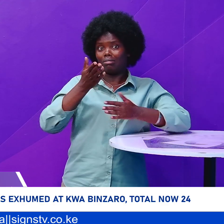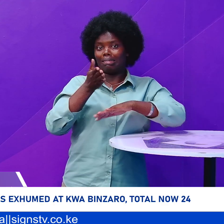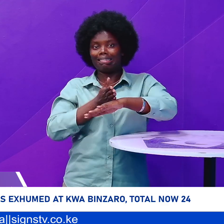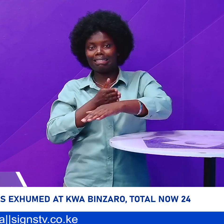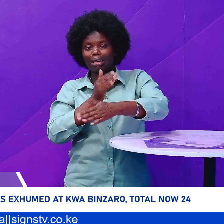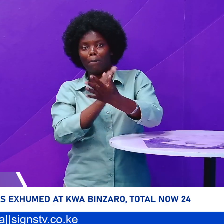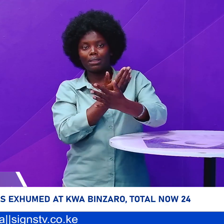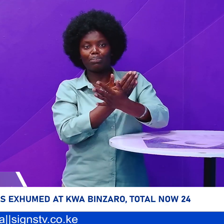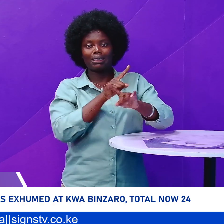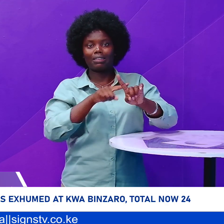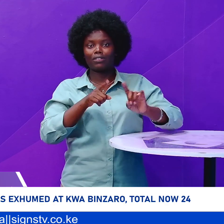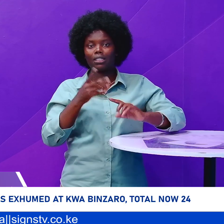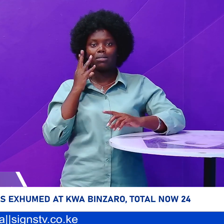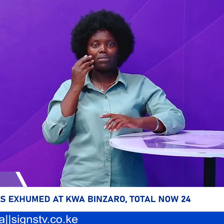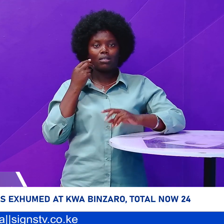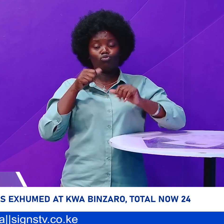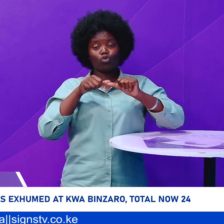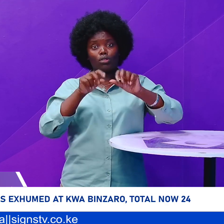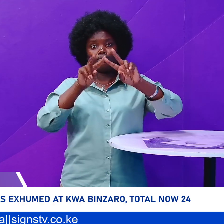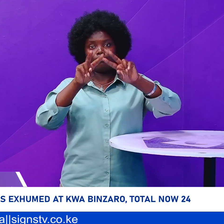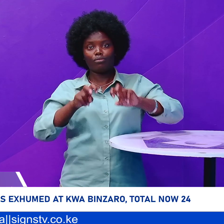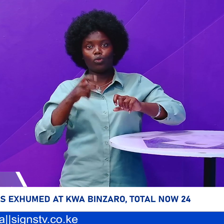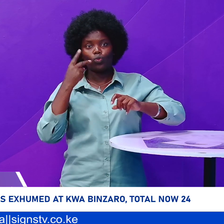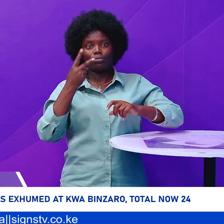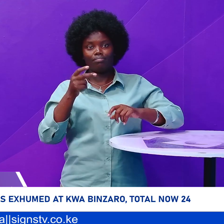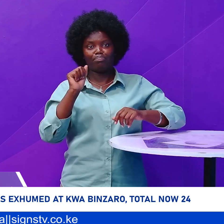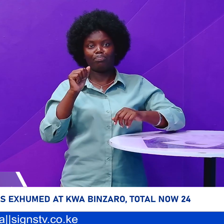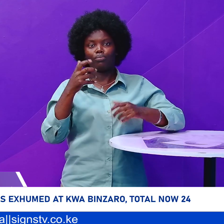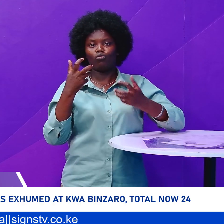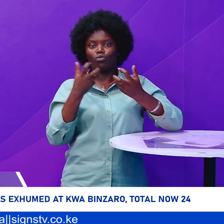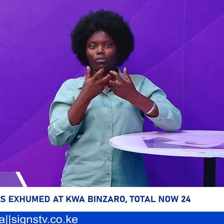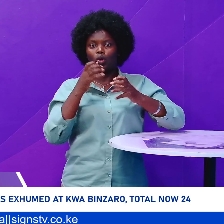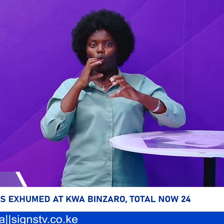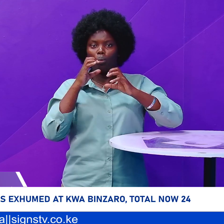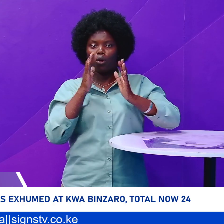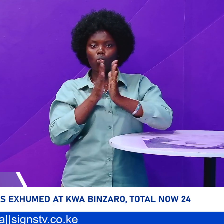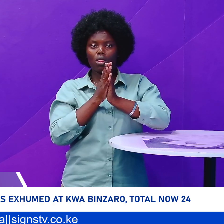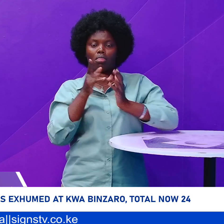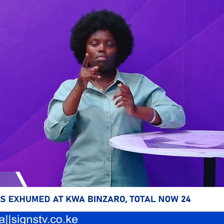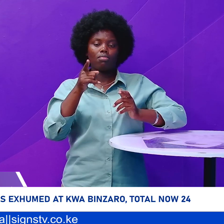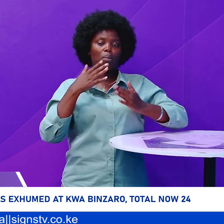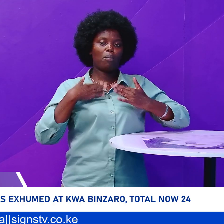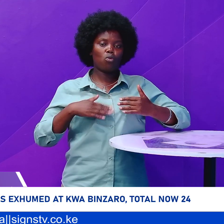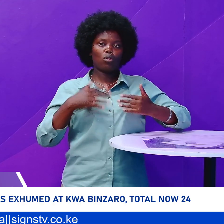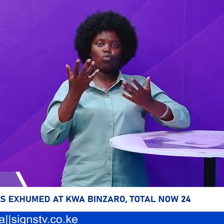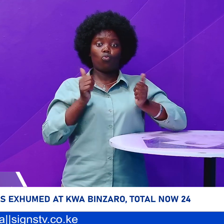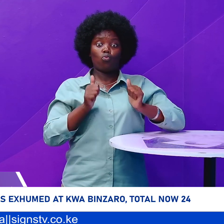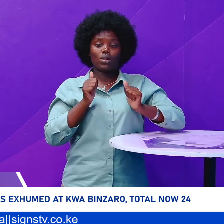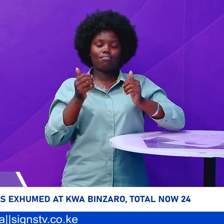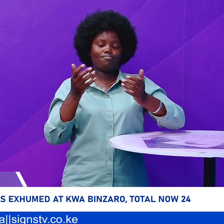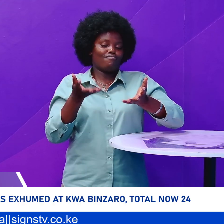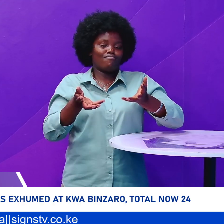were also retrieved during the exhumation exercise. He explained that the remains will undergo